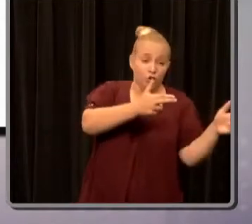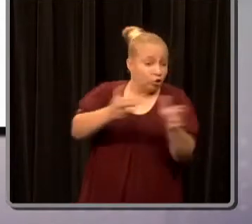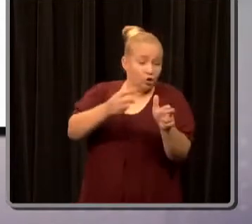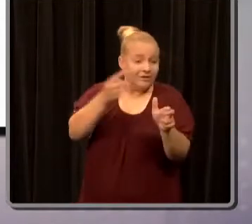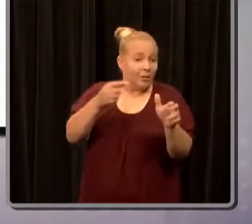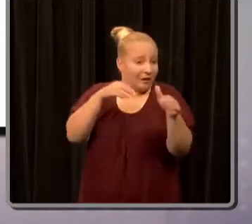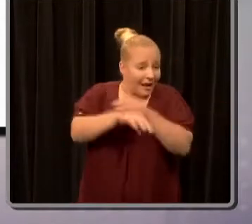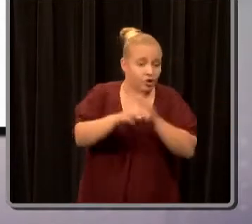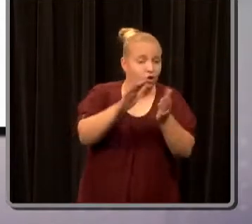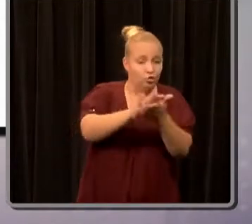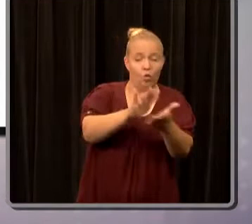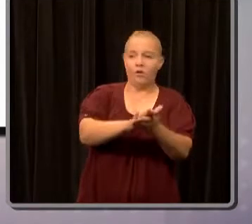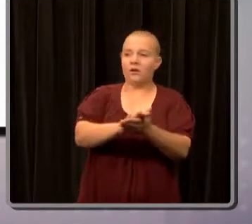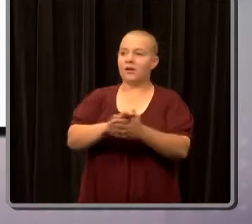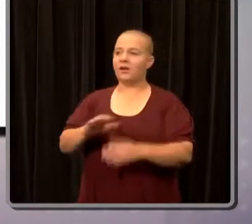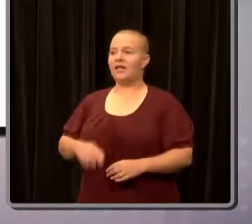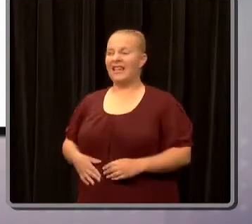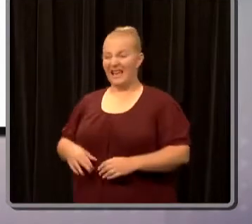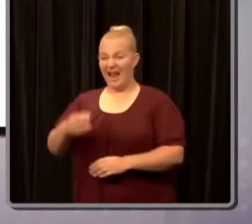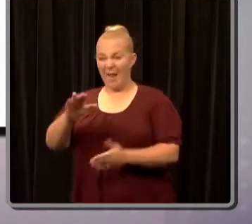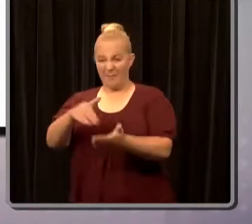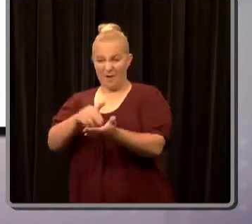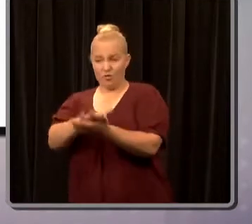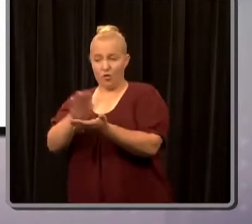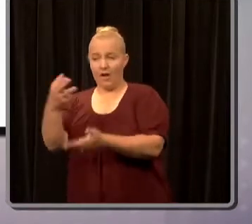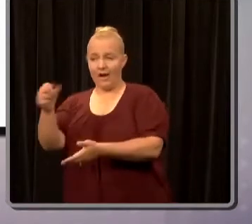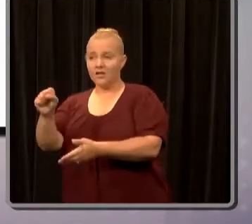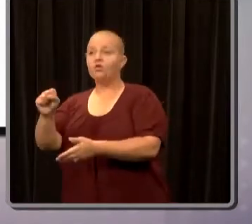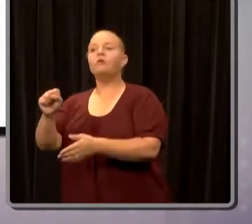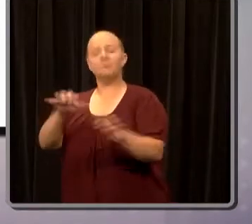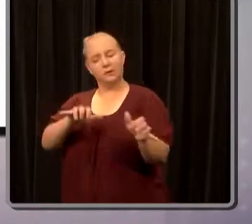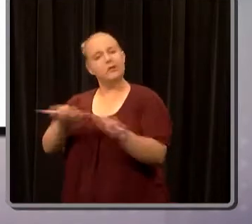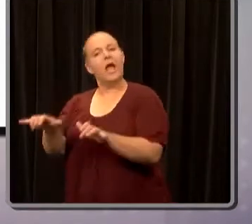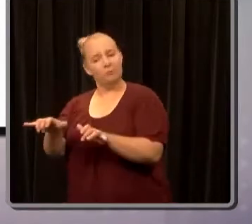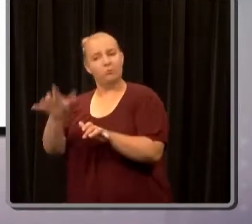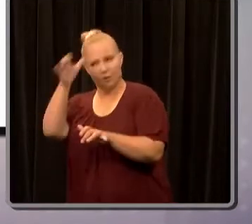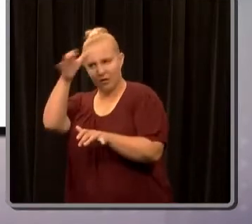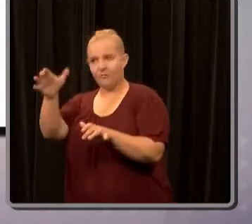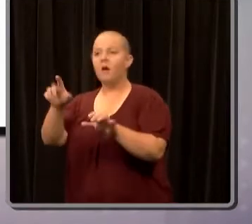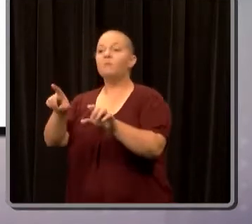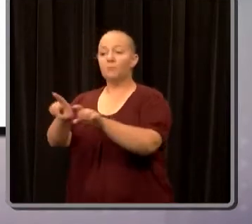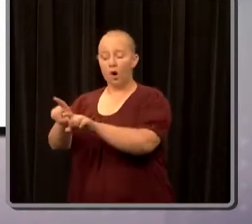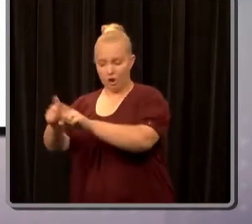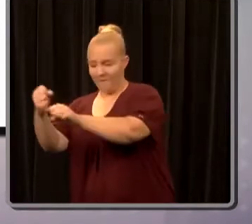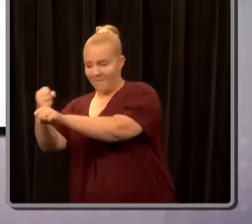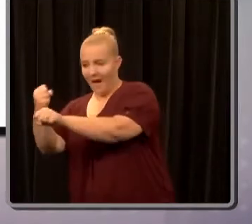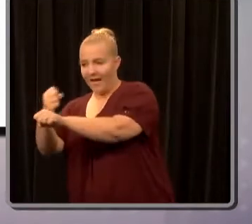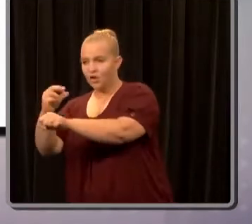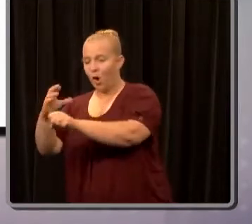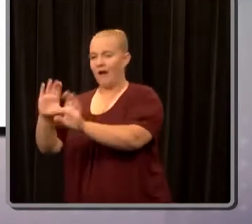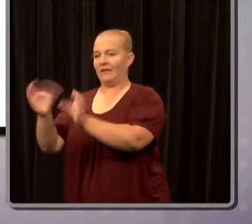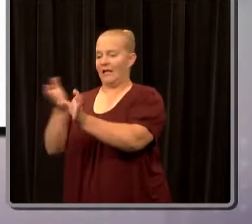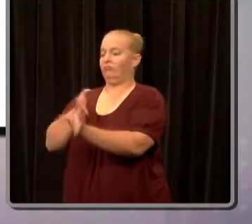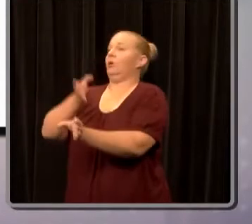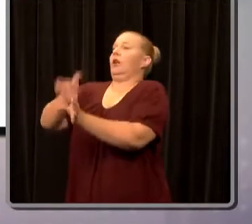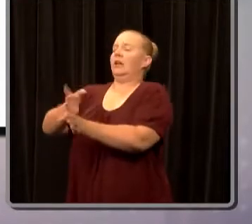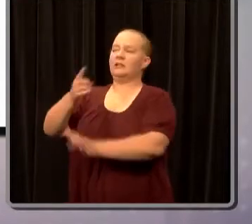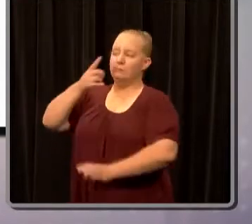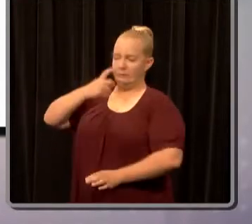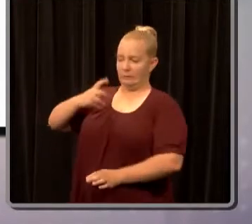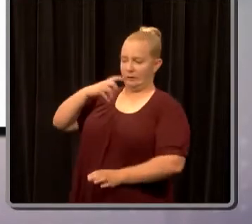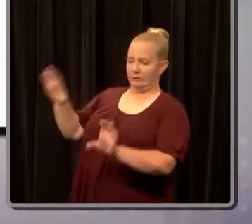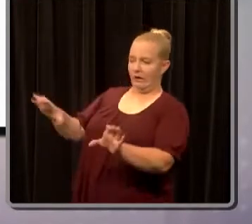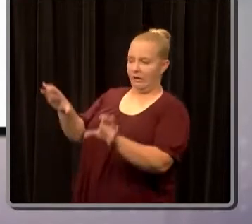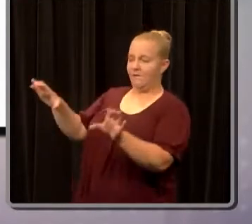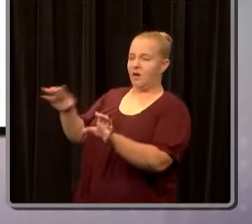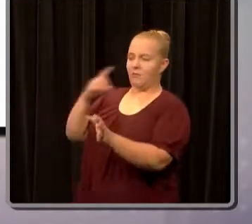intruder. Secondary level, many of those same things, but also sometimes you wrap up to fights or classroom disruptions, suspicious